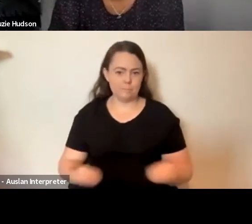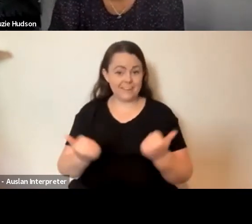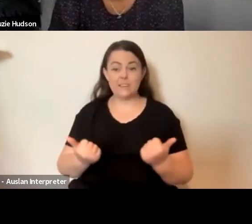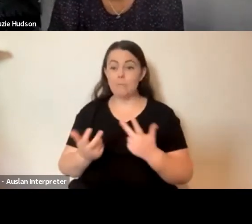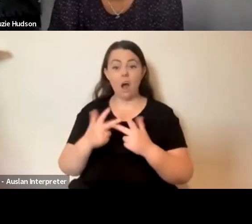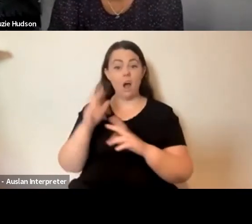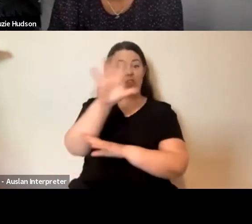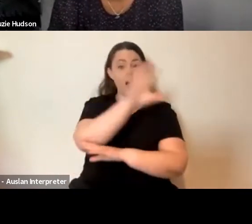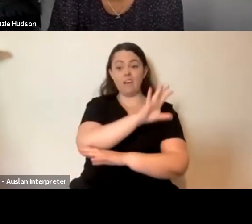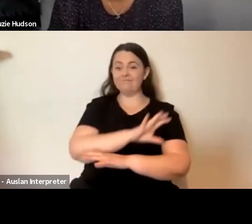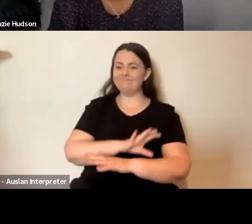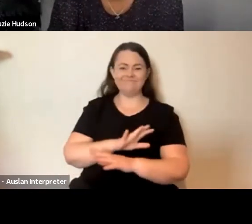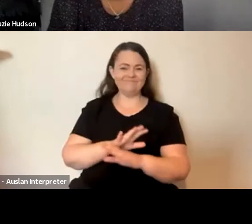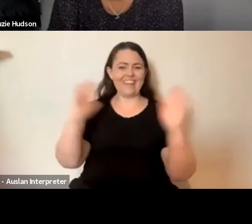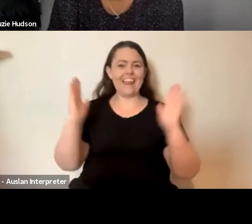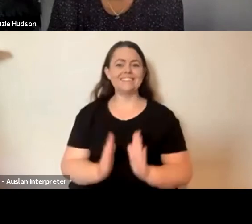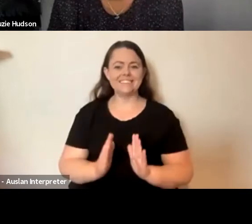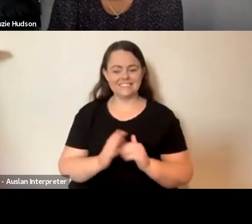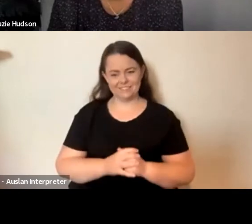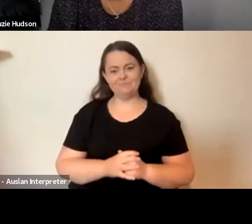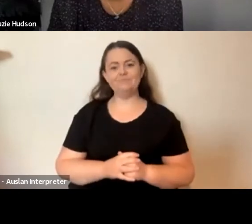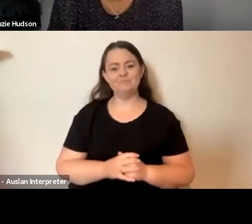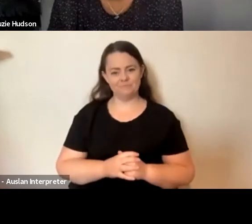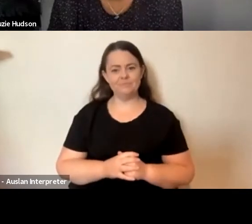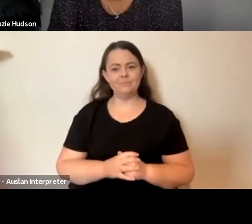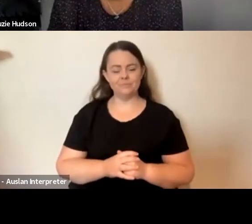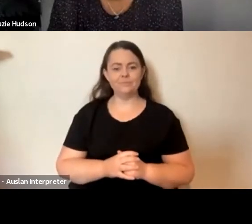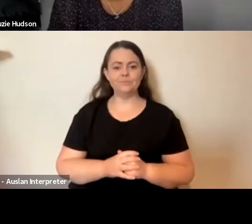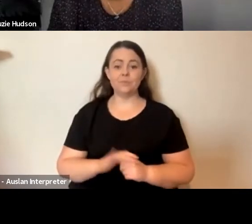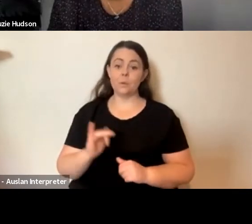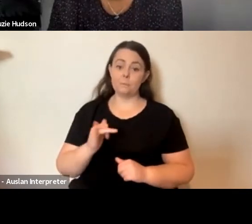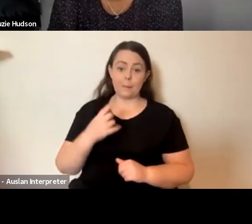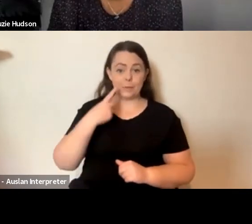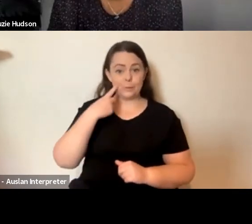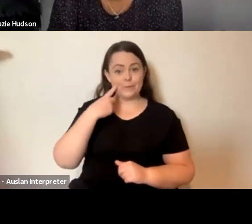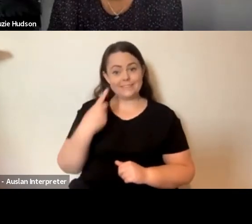been less impacted by those kind of restrictions. So you might kind of see